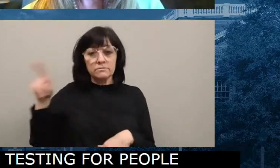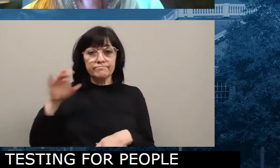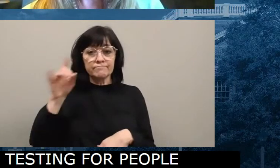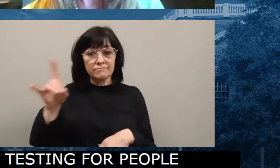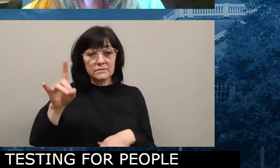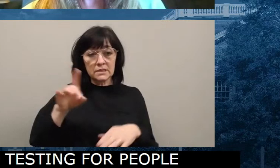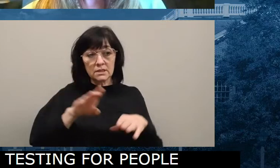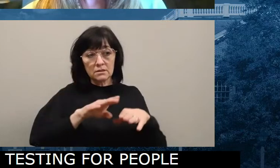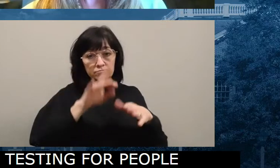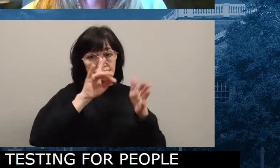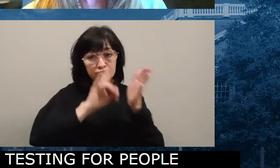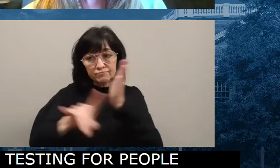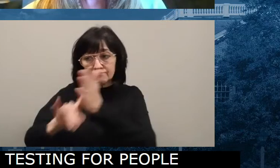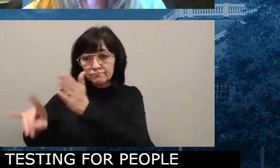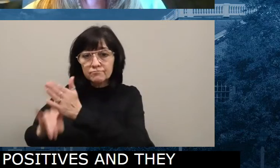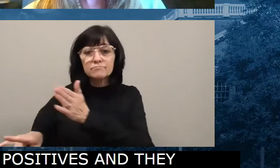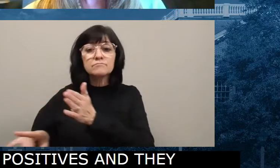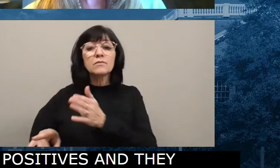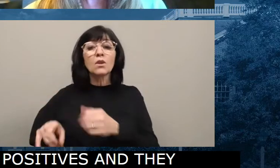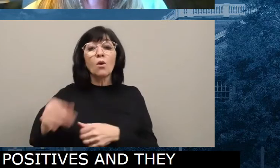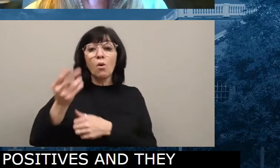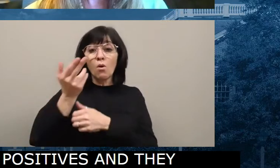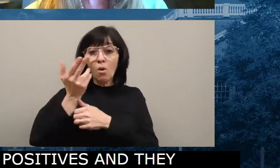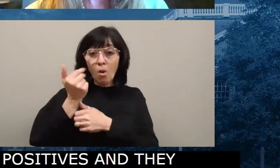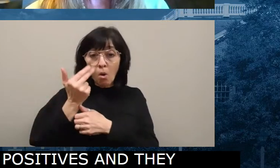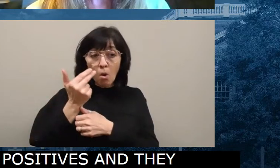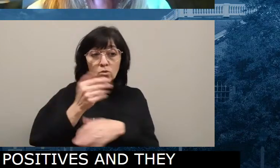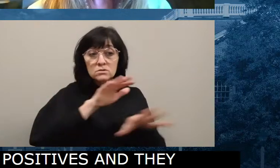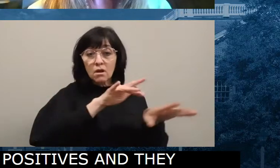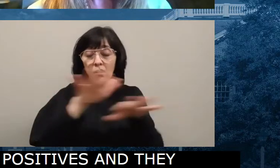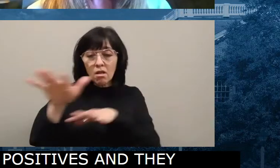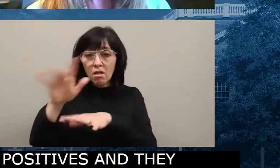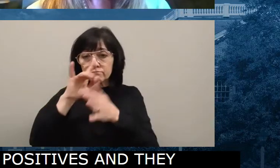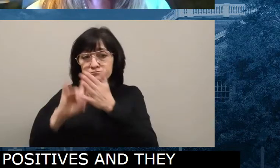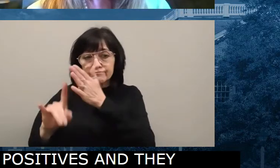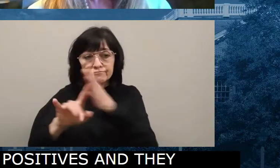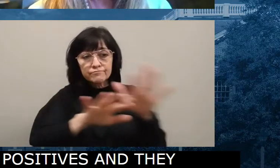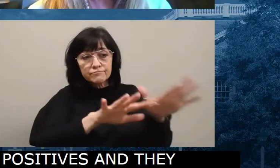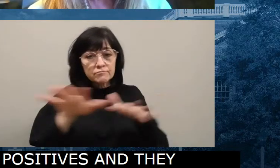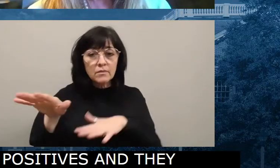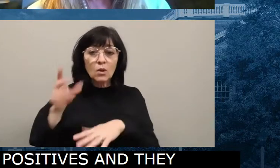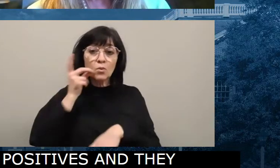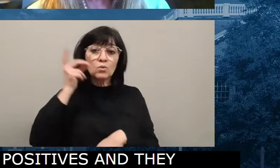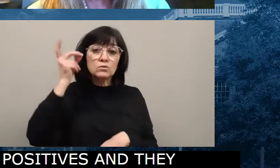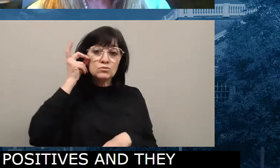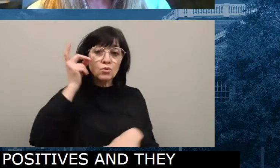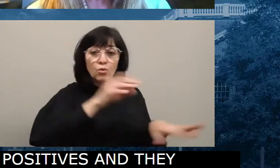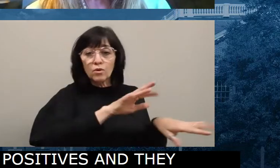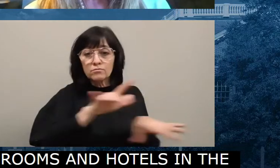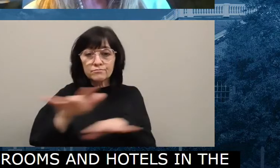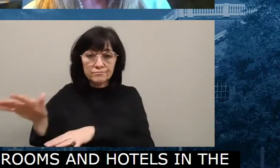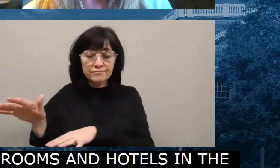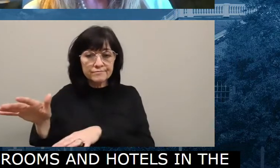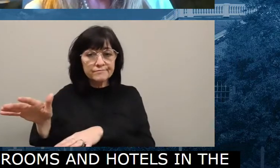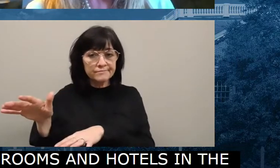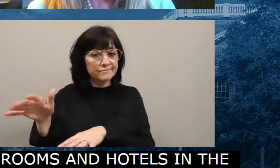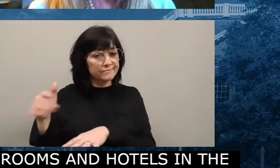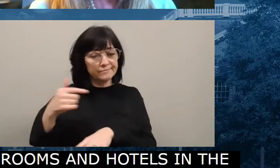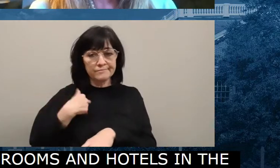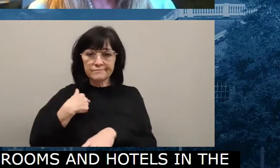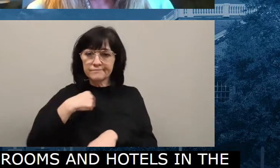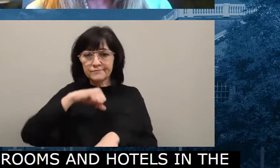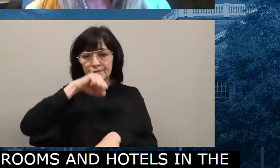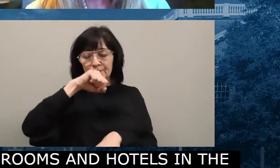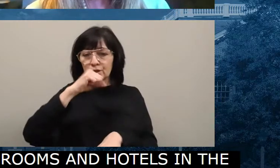as hotels in the area to really isolate and quarantine individuals. And I'm going to knock on wood, but I think